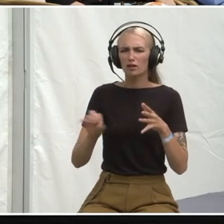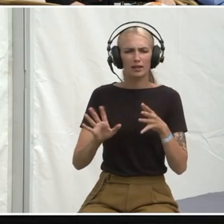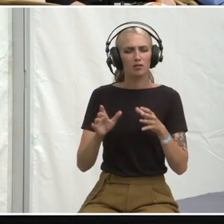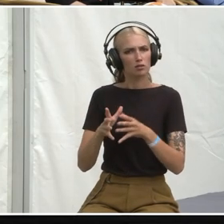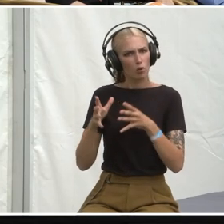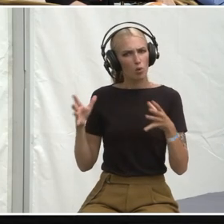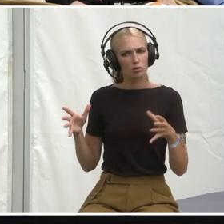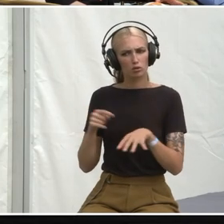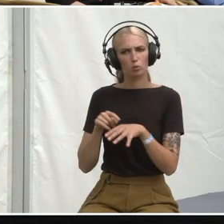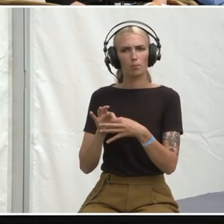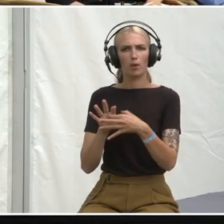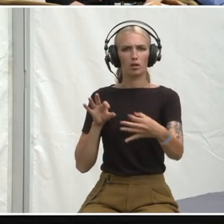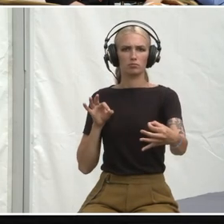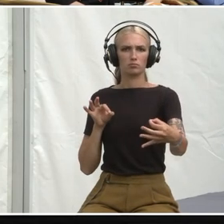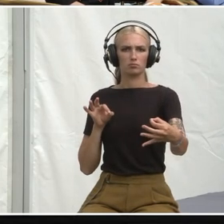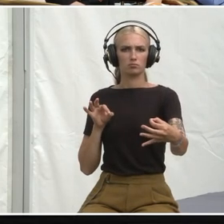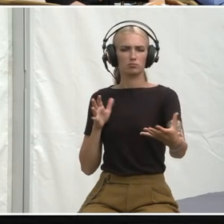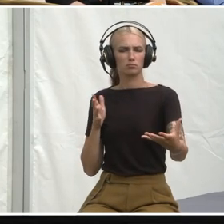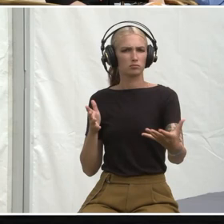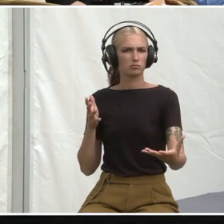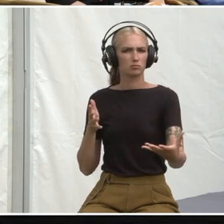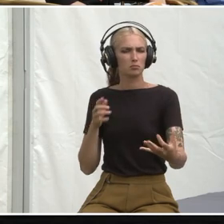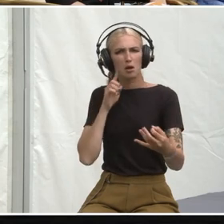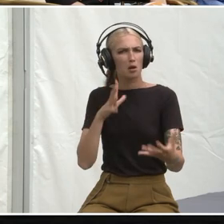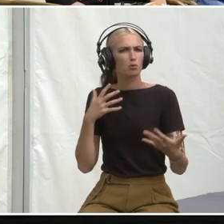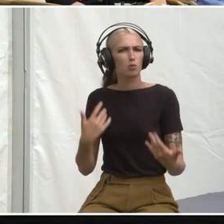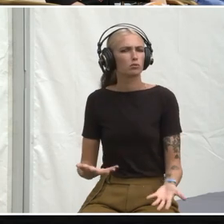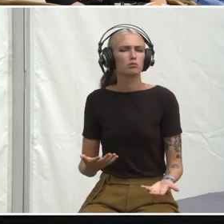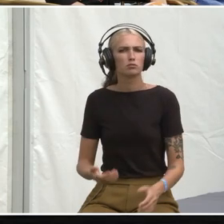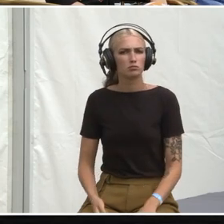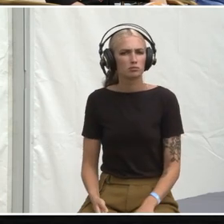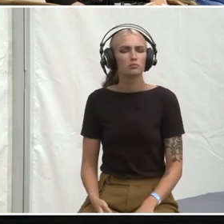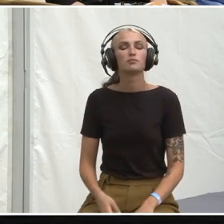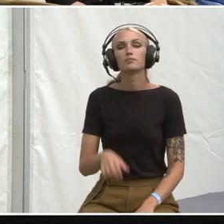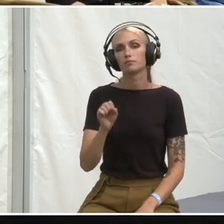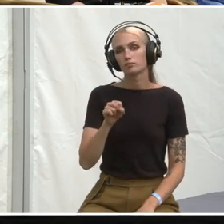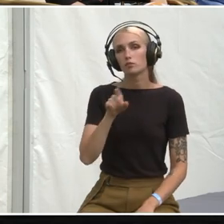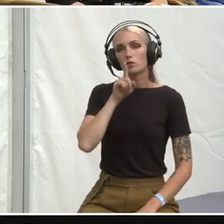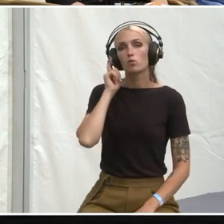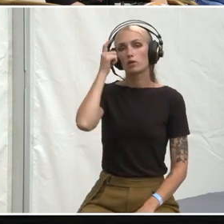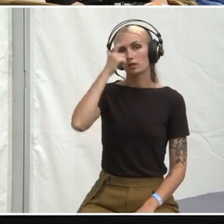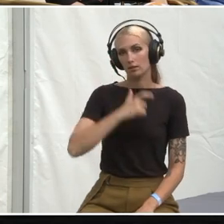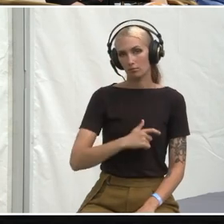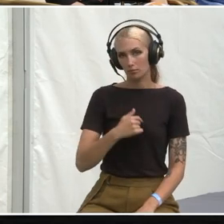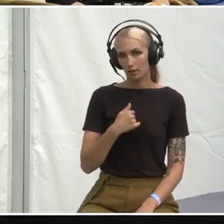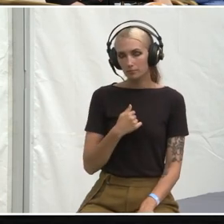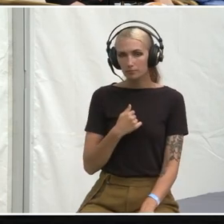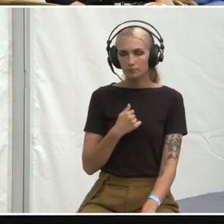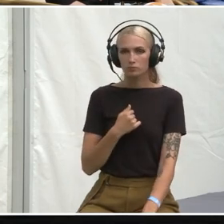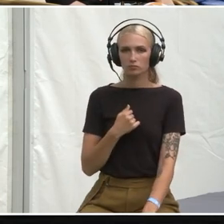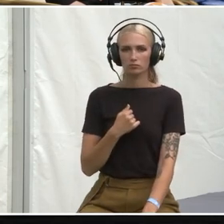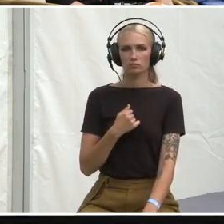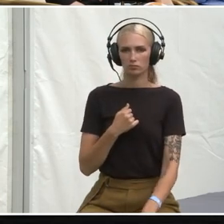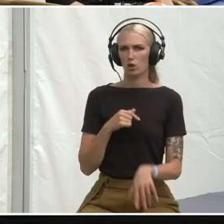disconnected. What should we make of that? Katariina? Yeah, as a young person, I feel like there's